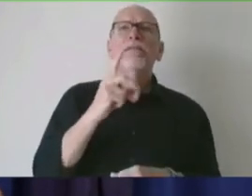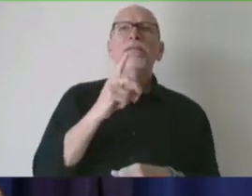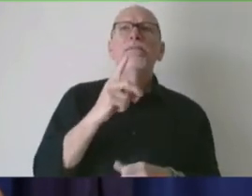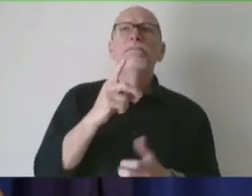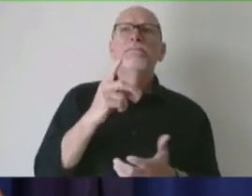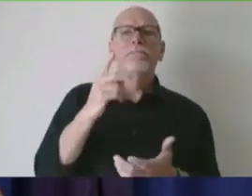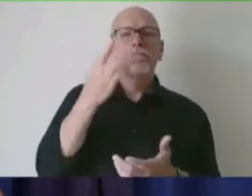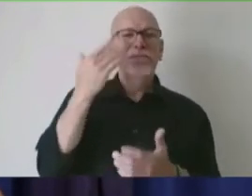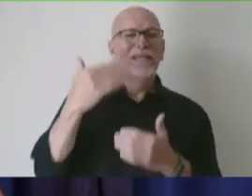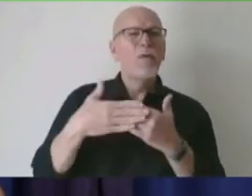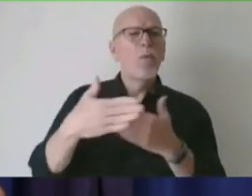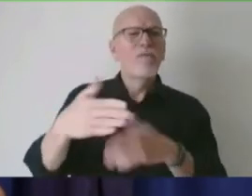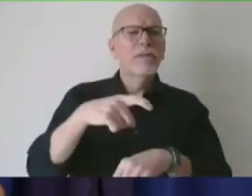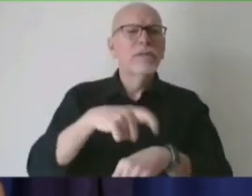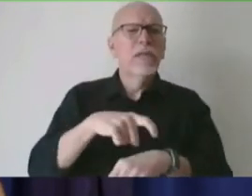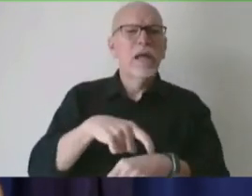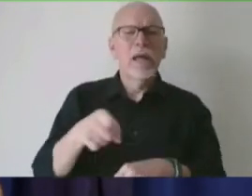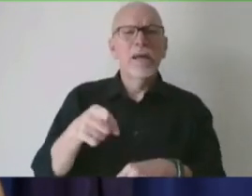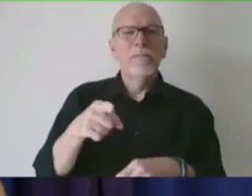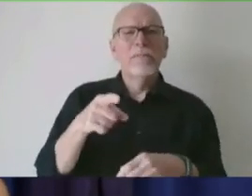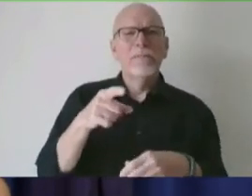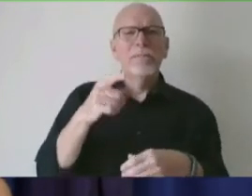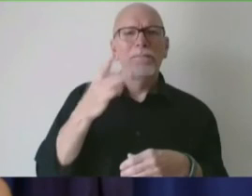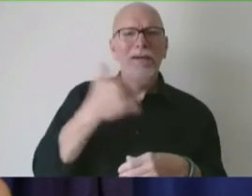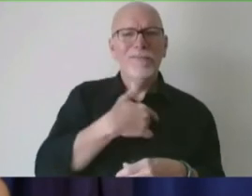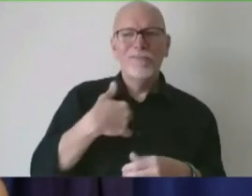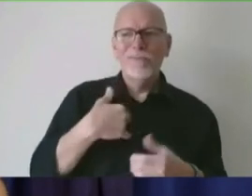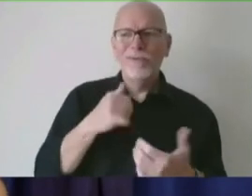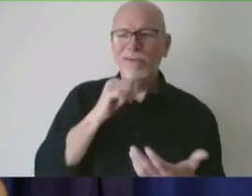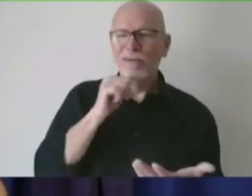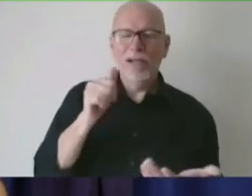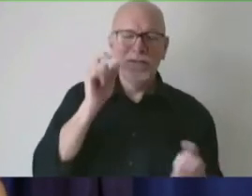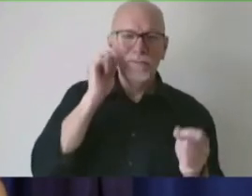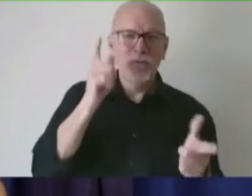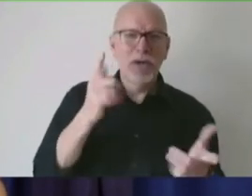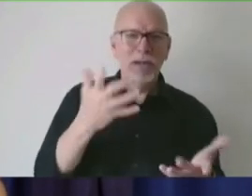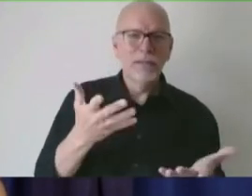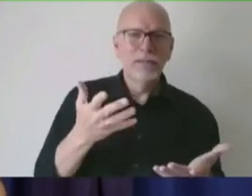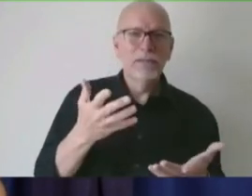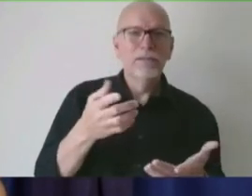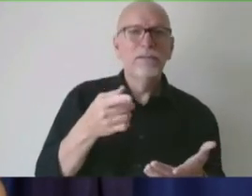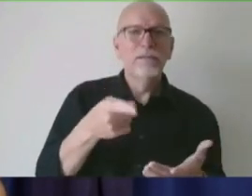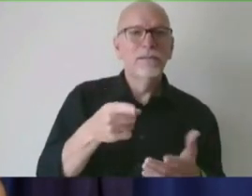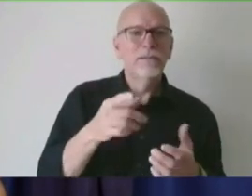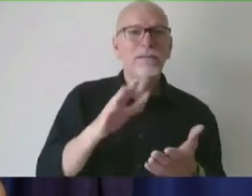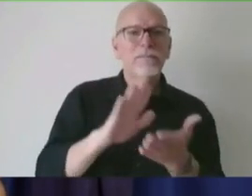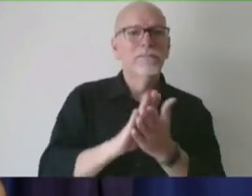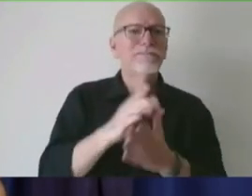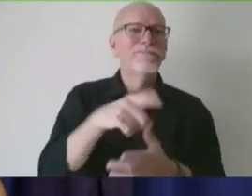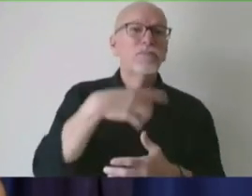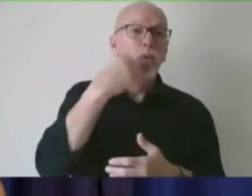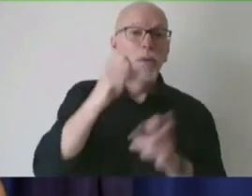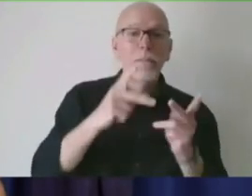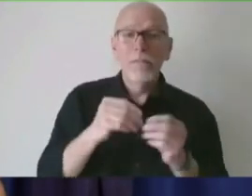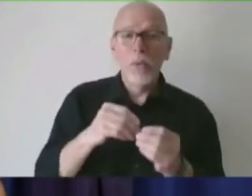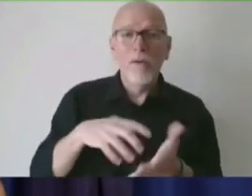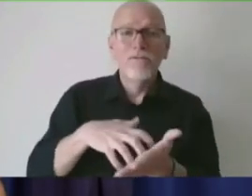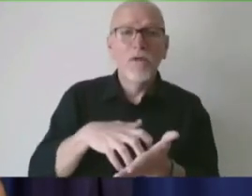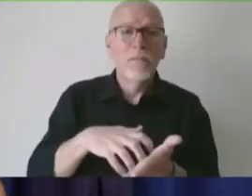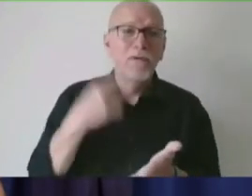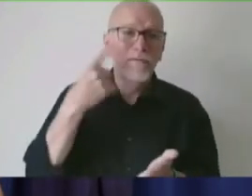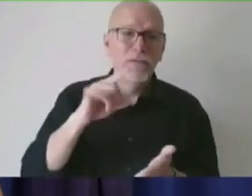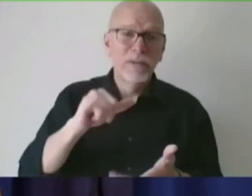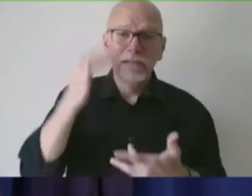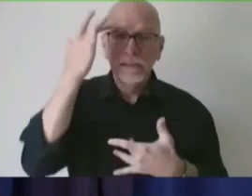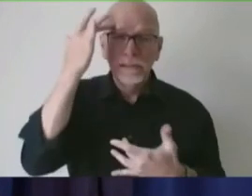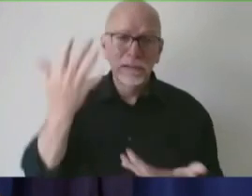over time. It's more just because we're not surprised they are more vulnerable to this disease, unfortunately. So